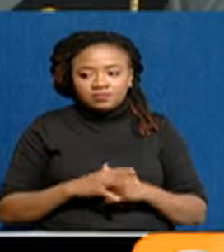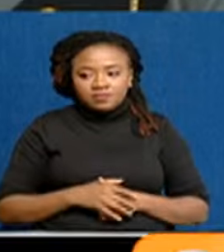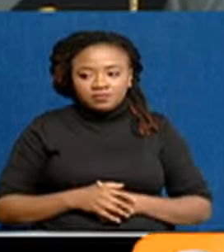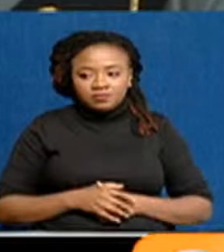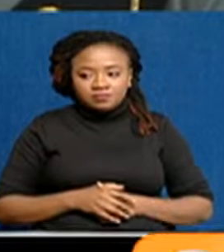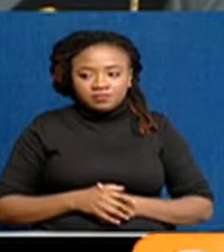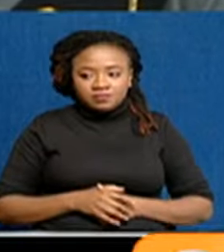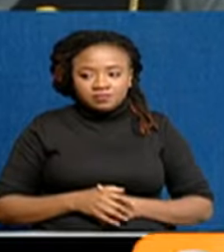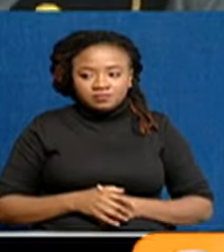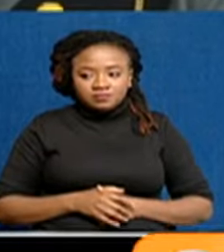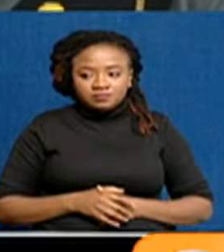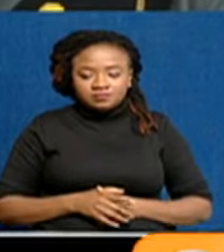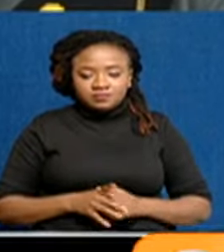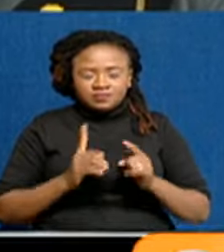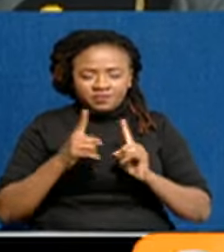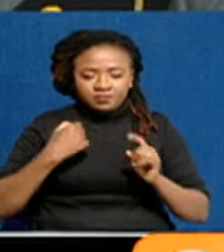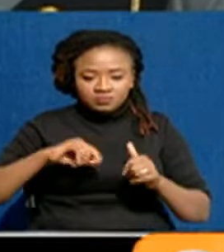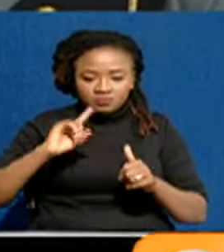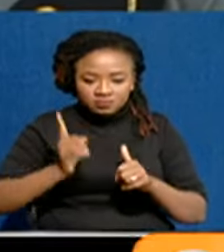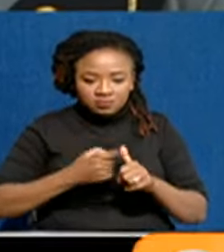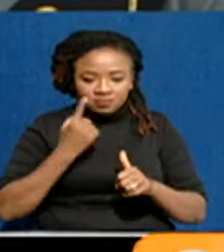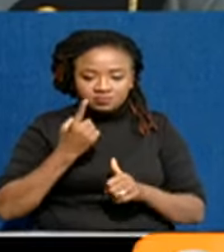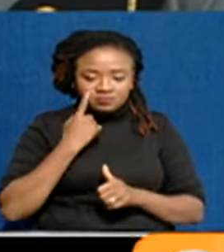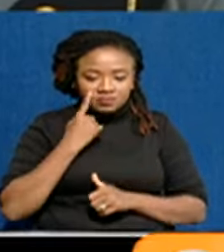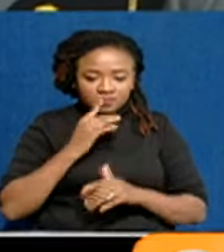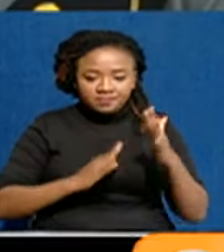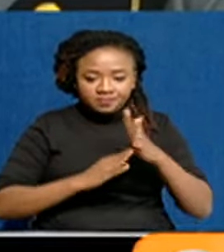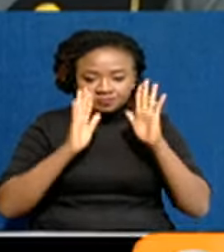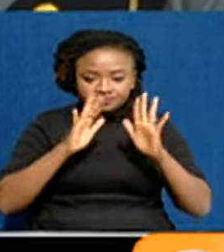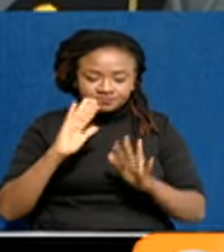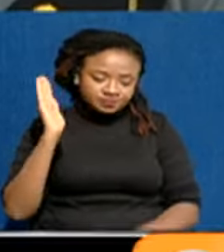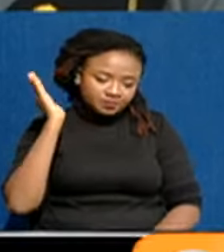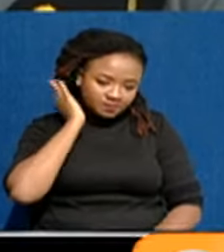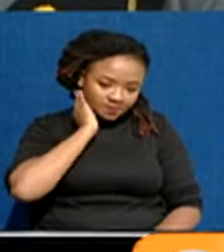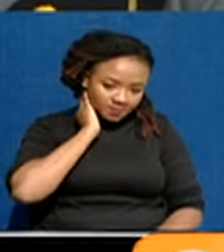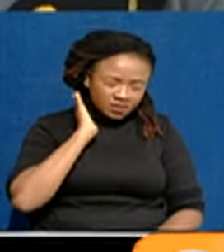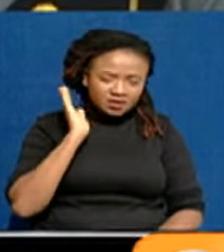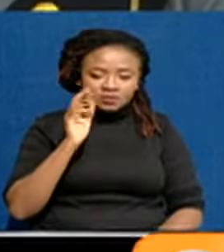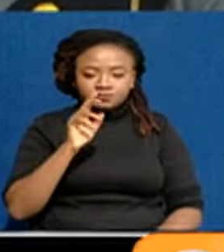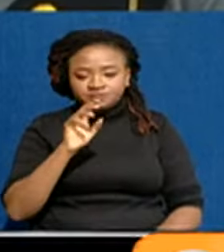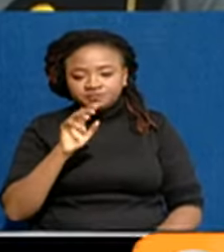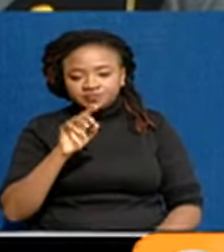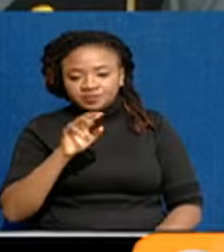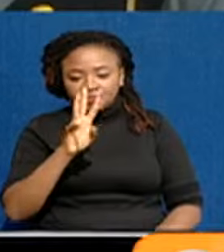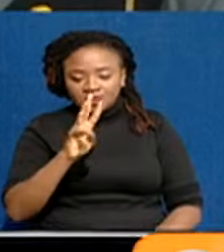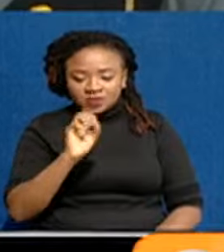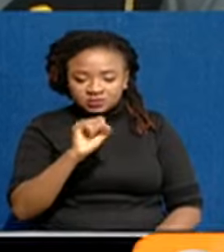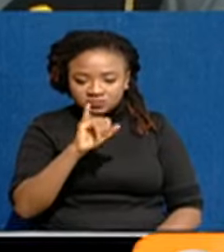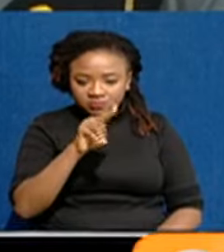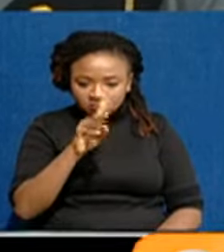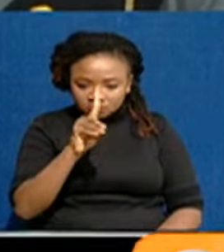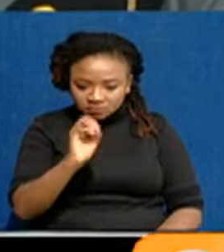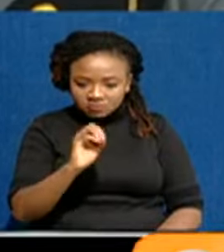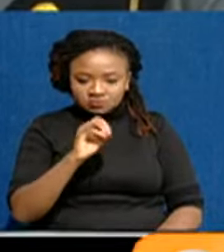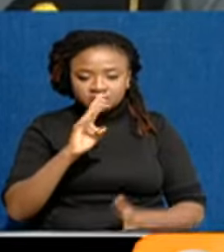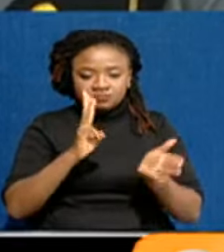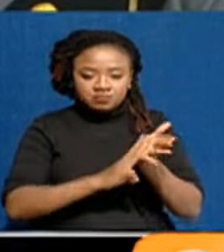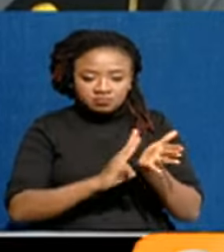prioritizing places like Muranga, in Badioya, in Nyandarua, in Sindo, in Migori, in Tana